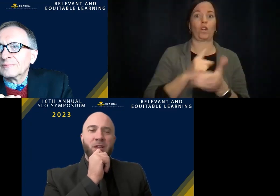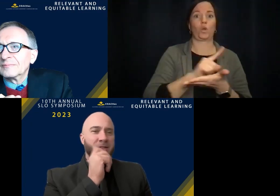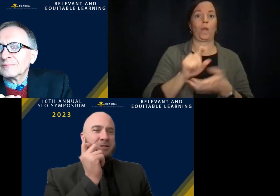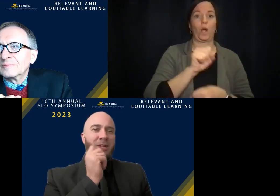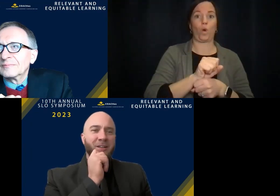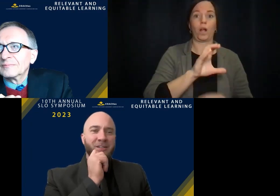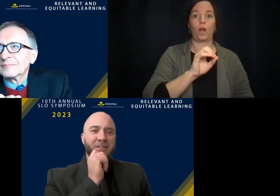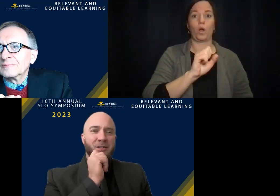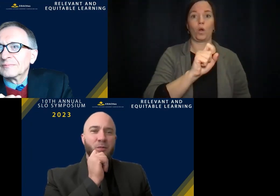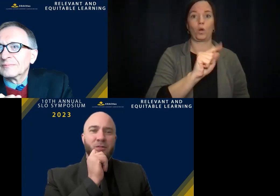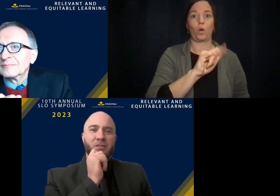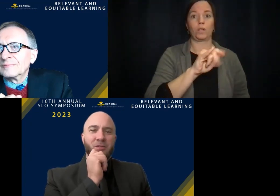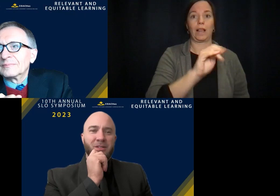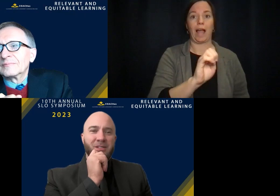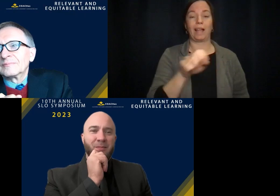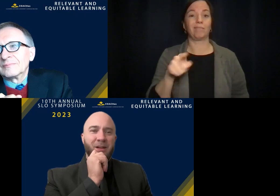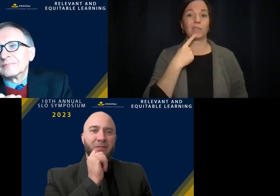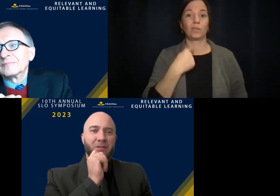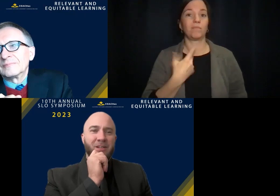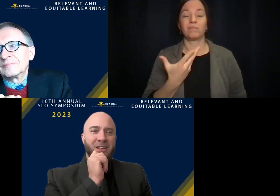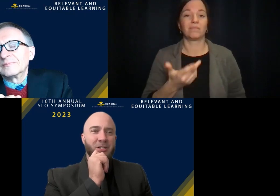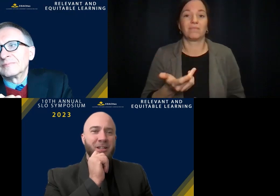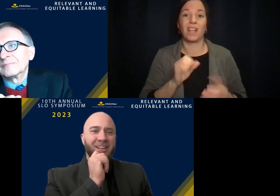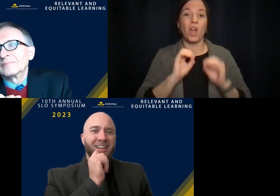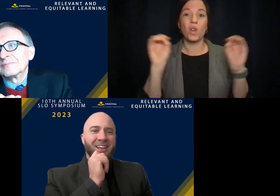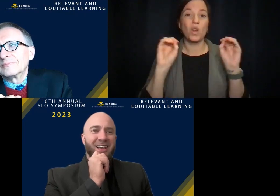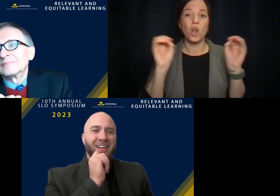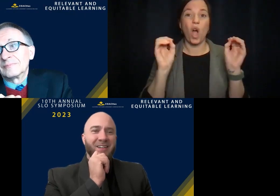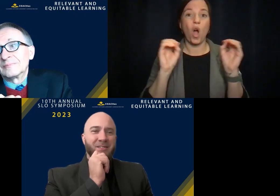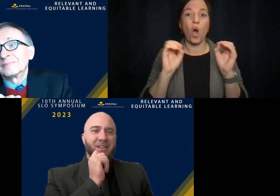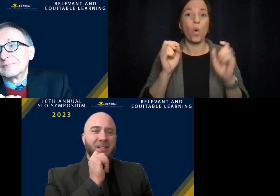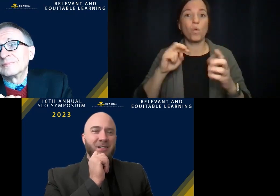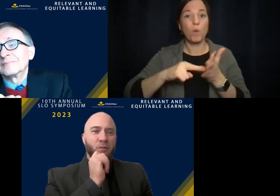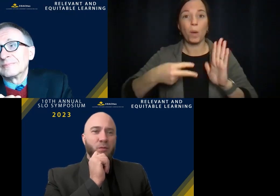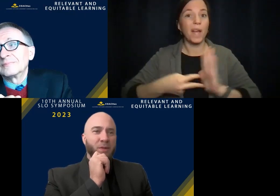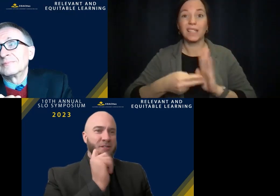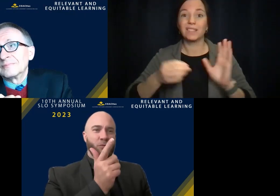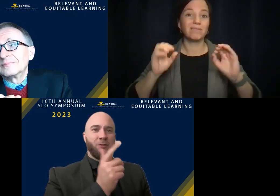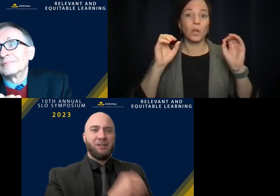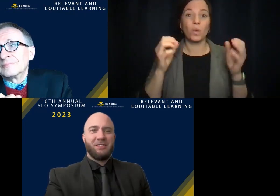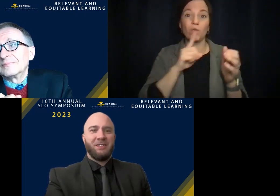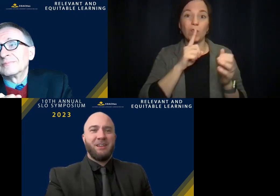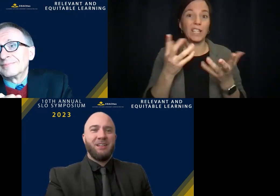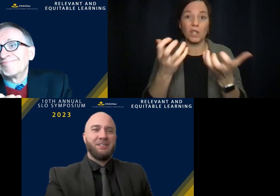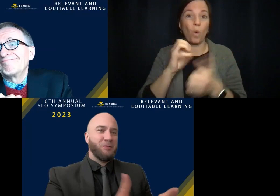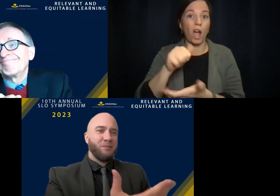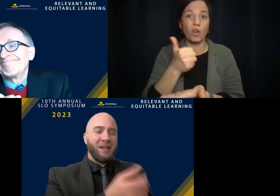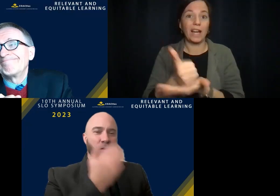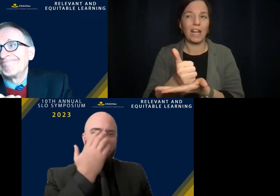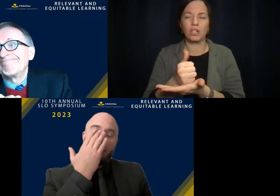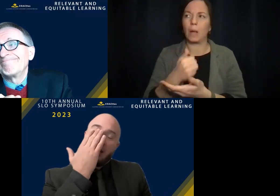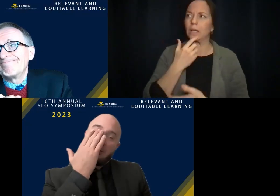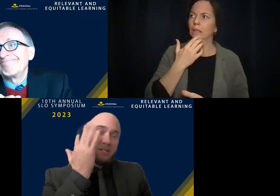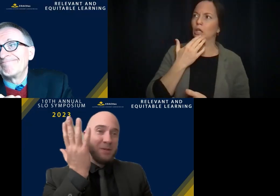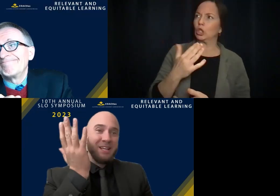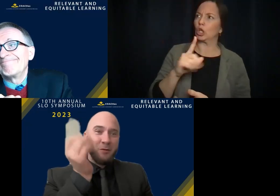told, this is meaningless. We're just doing this to get by for the accreditation. And I was like, that's a great question. And so